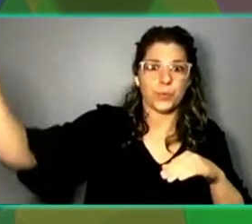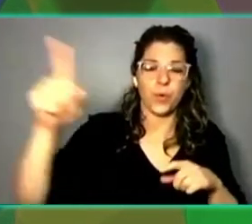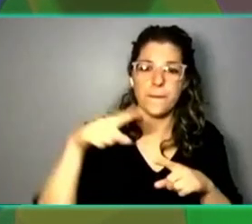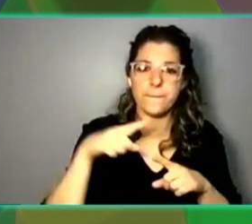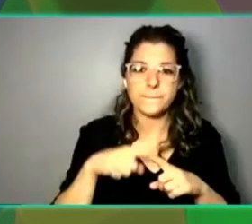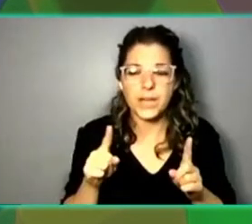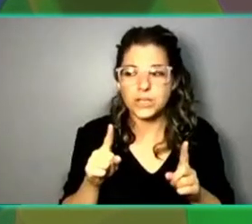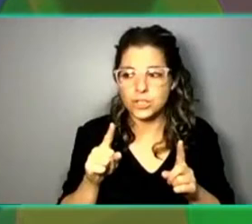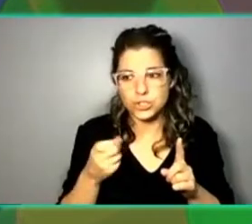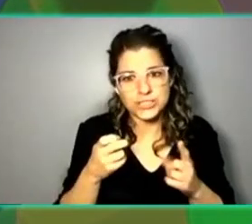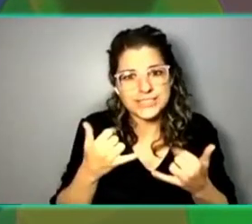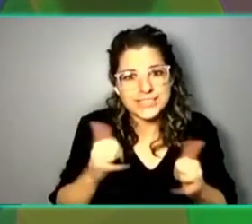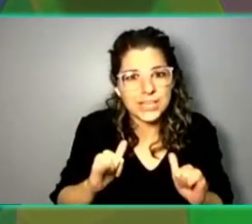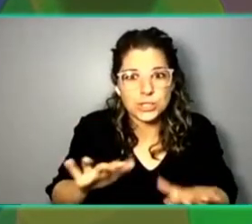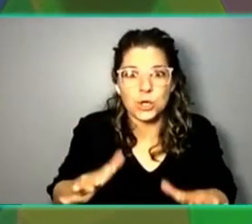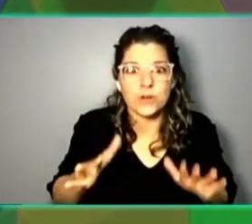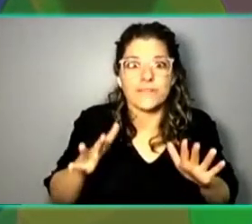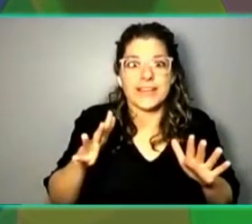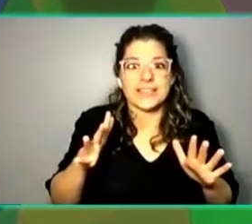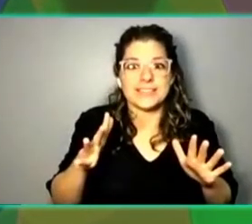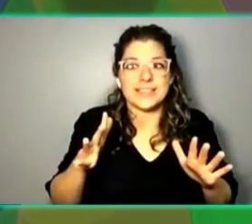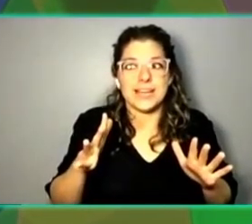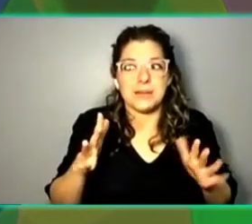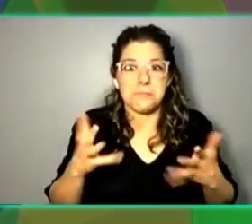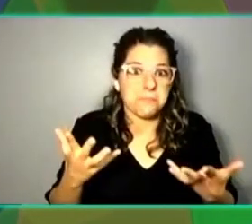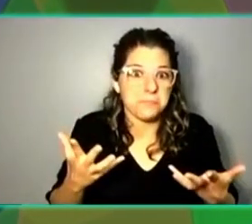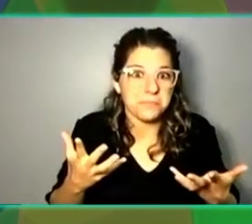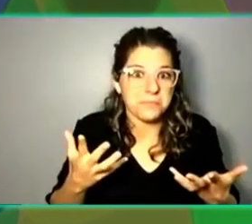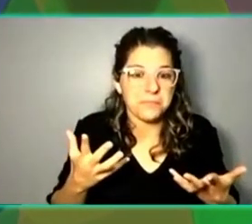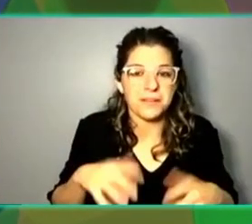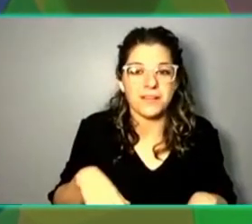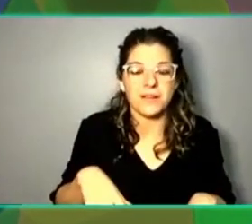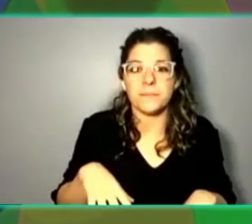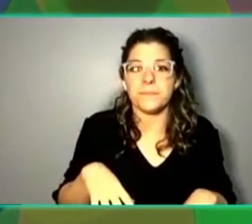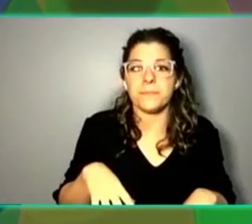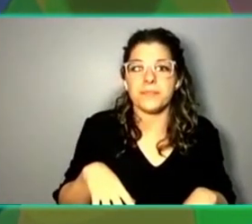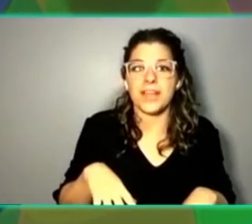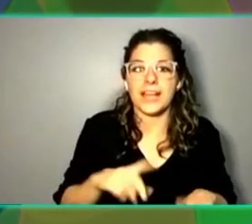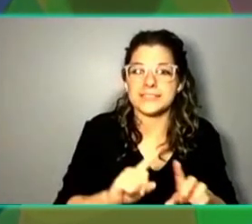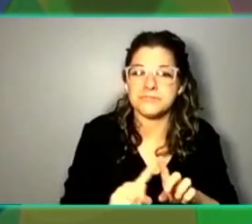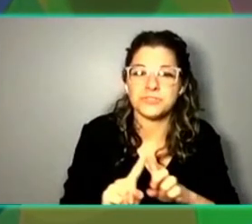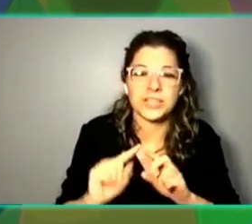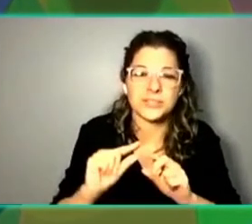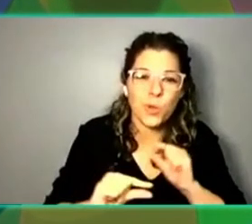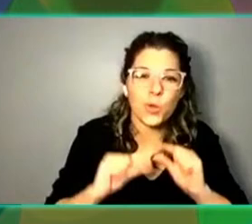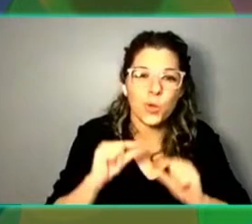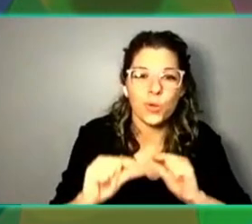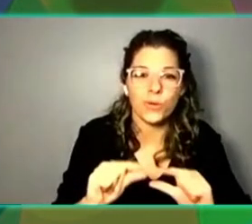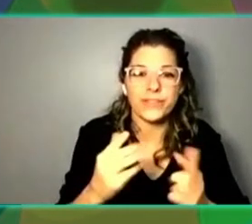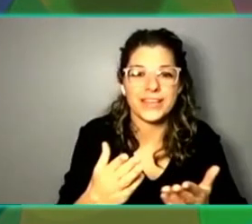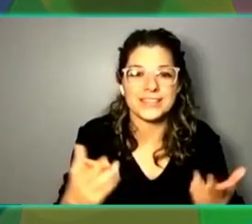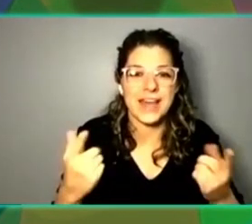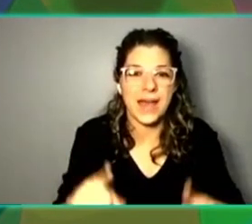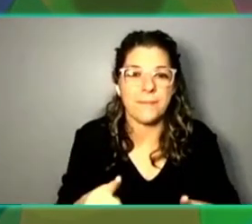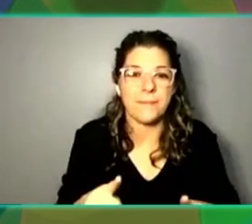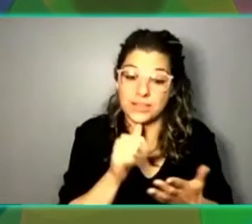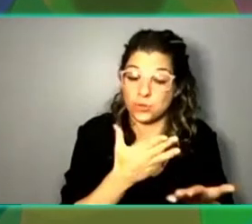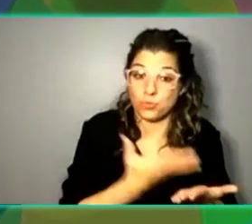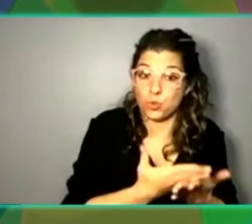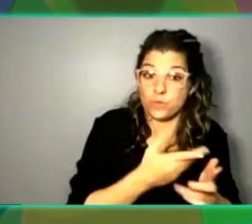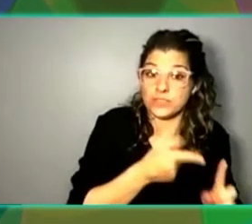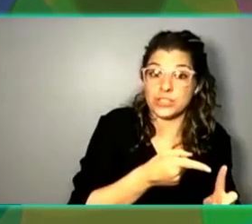she's still so nervous about it that she does, you know? Like, it's all these like smaller things that happen that don't prove that she's like